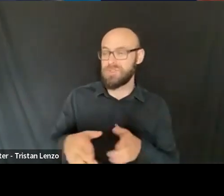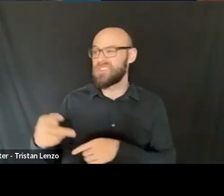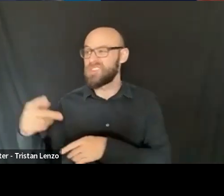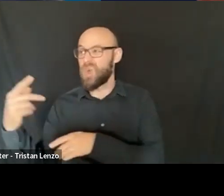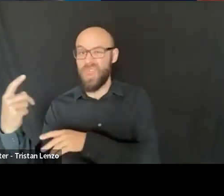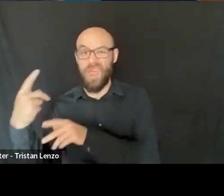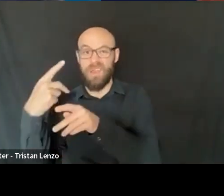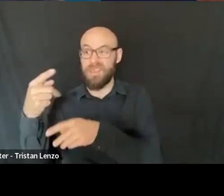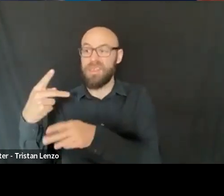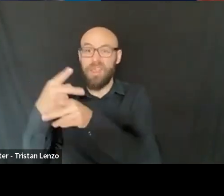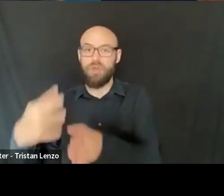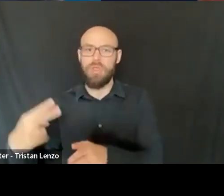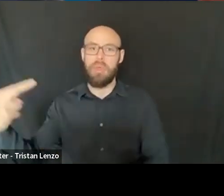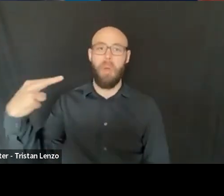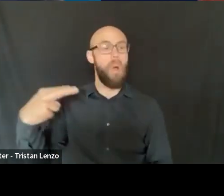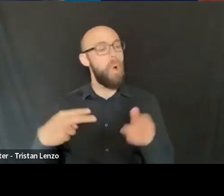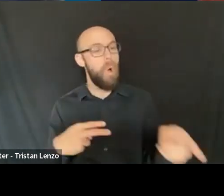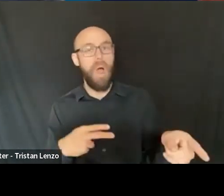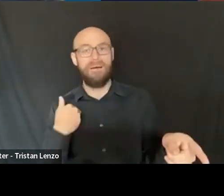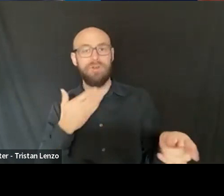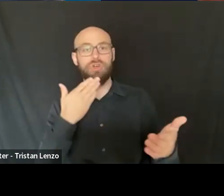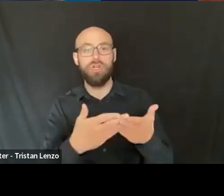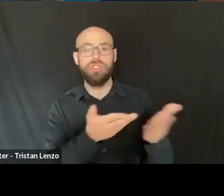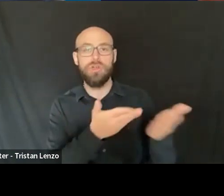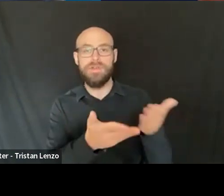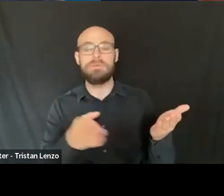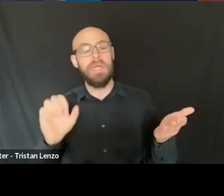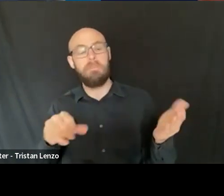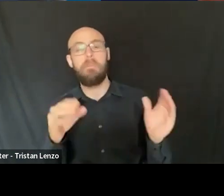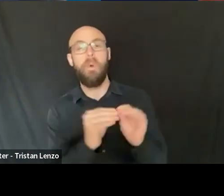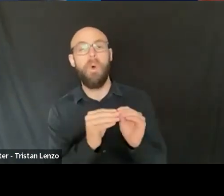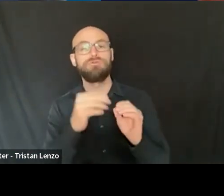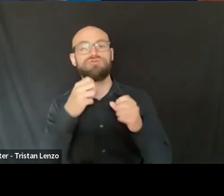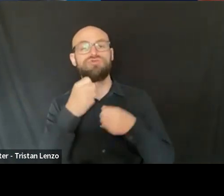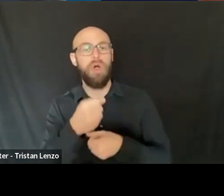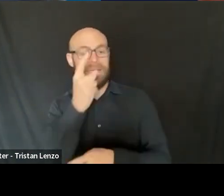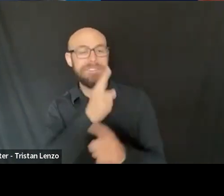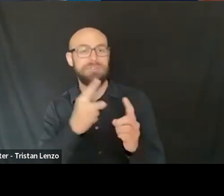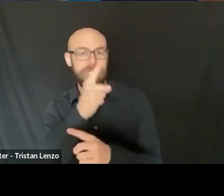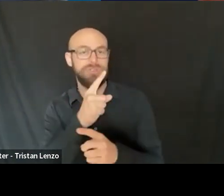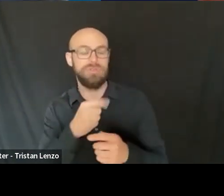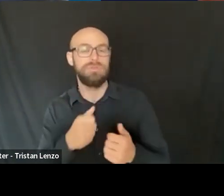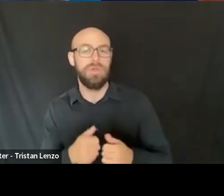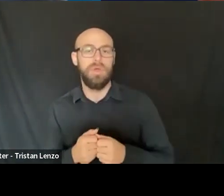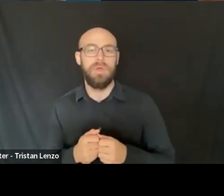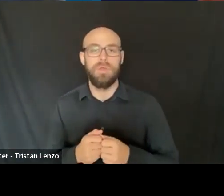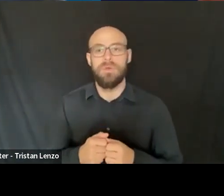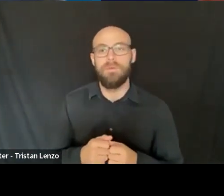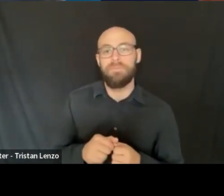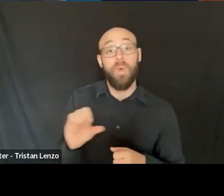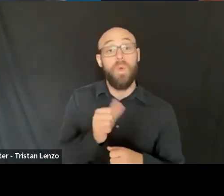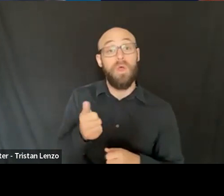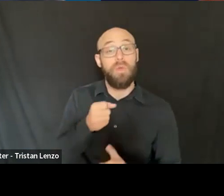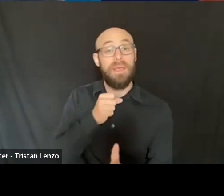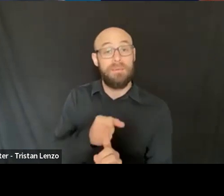says, okay, these is legitimate services they got that can give them a stronger consideration. And it can really, I think another diffuse impact, I'll talk about it